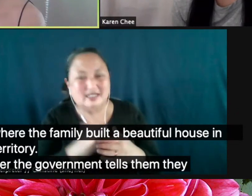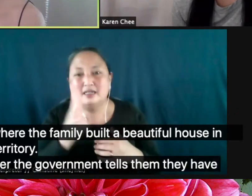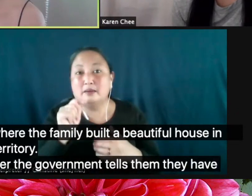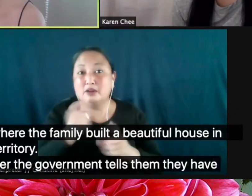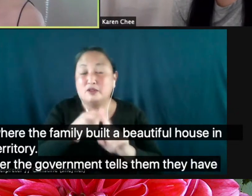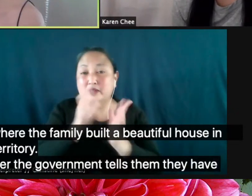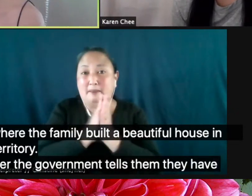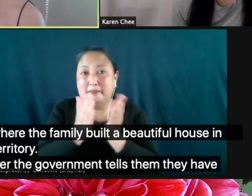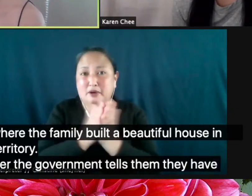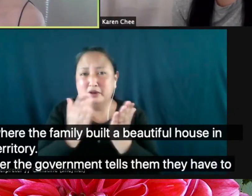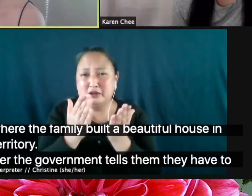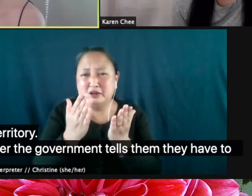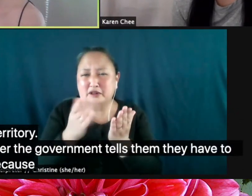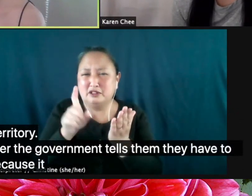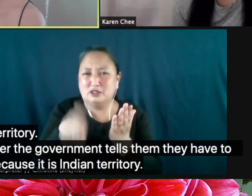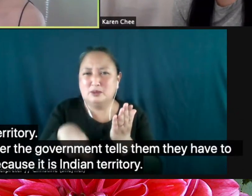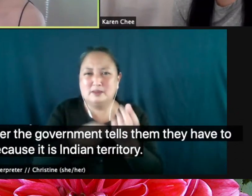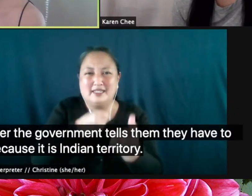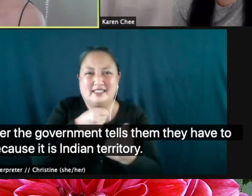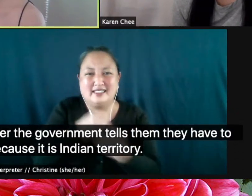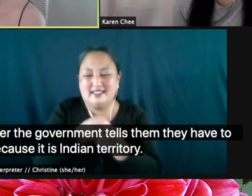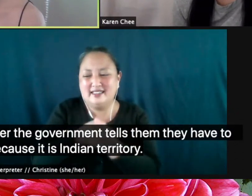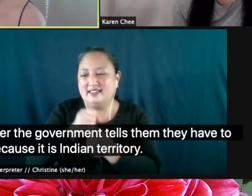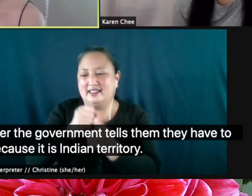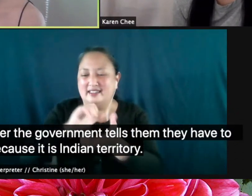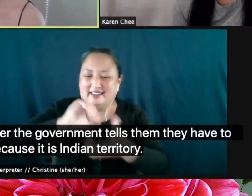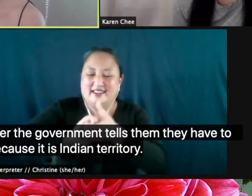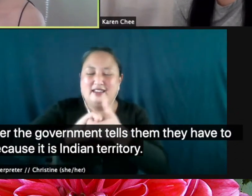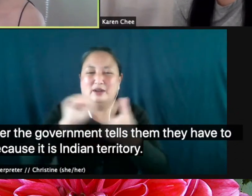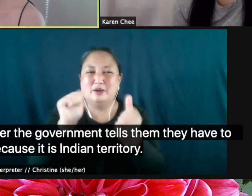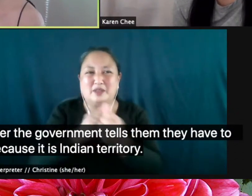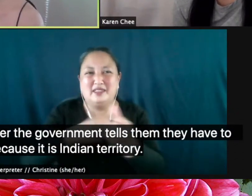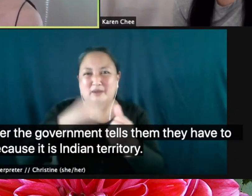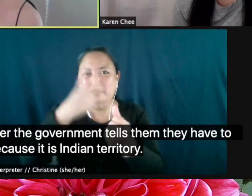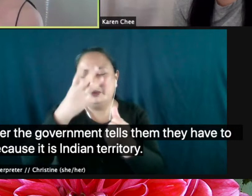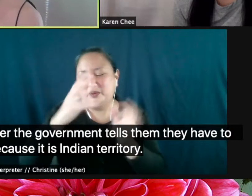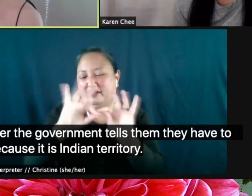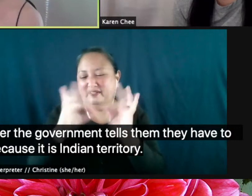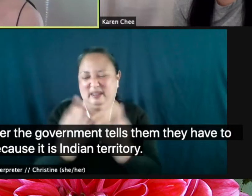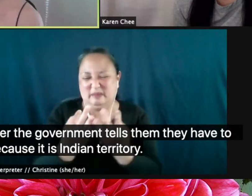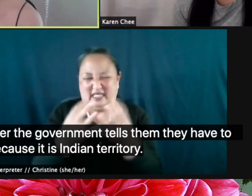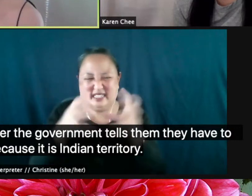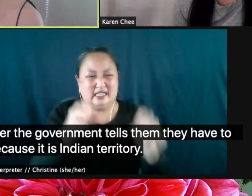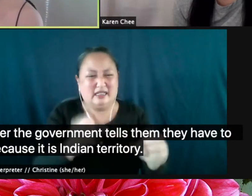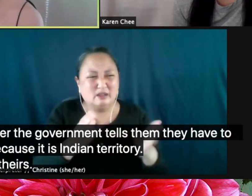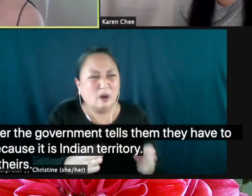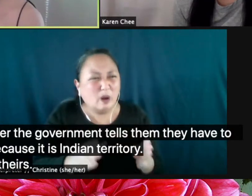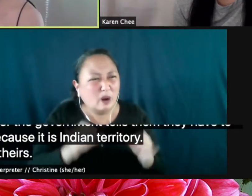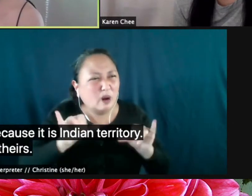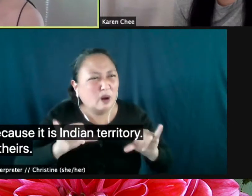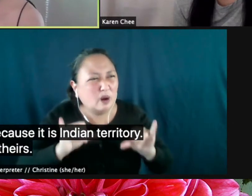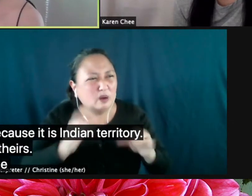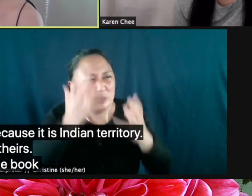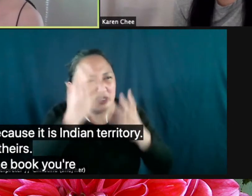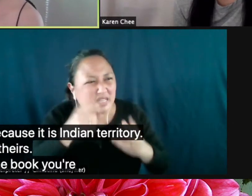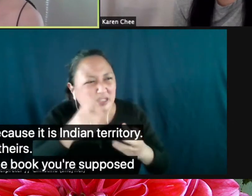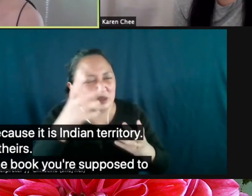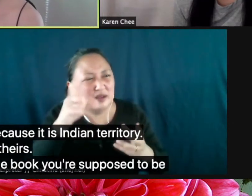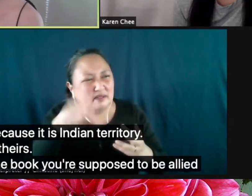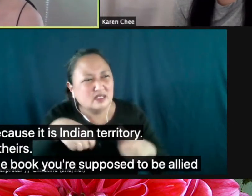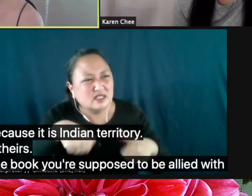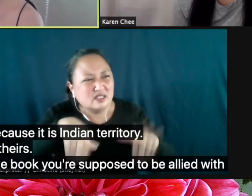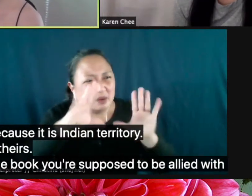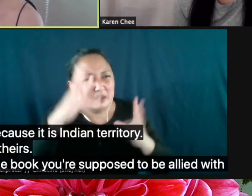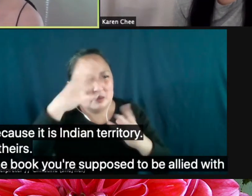book you're supposed to be allied, right, with the white family settlers, and it's like really sad that they've given up this like beautiful garden and